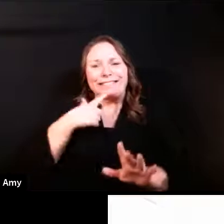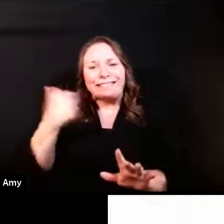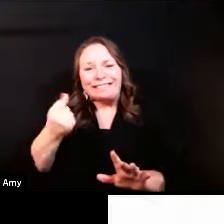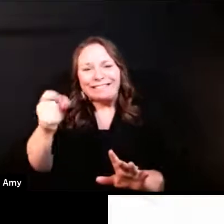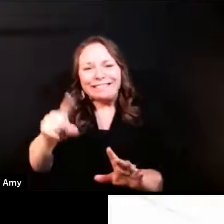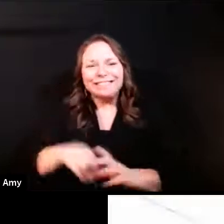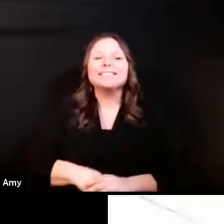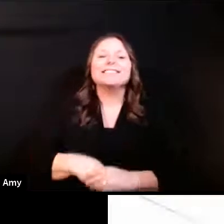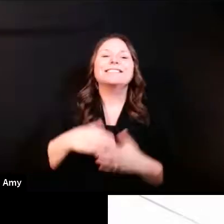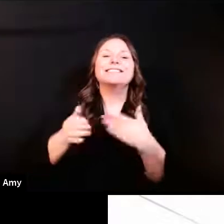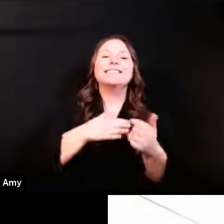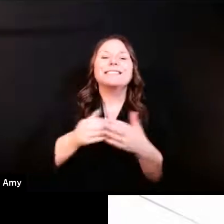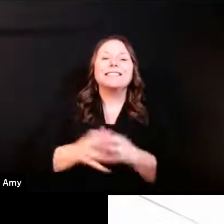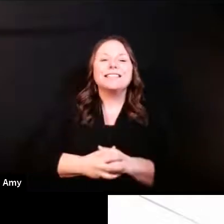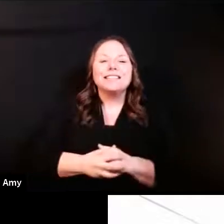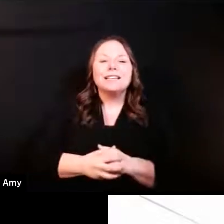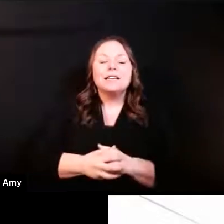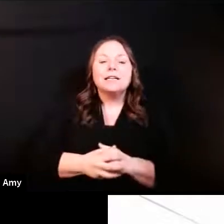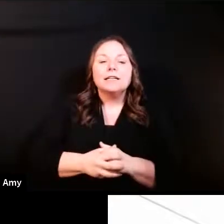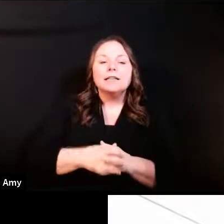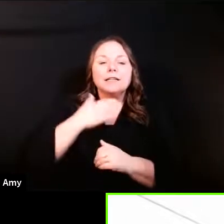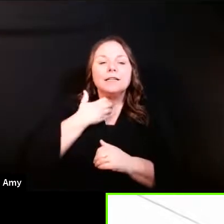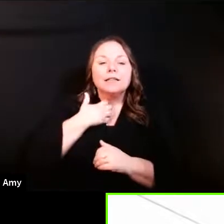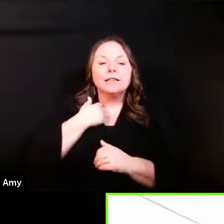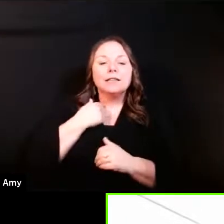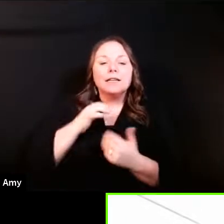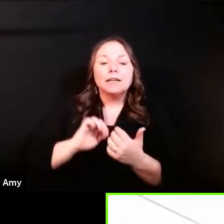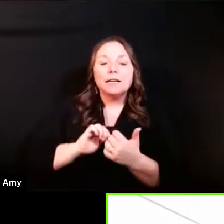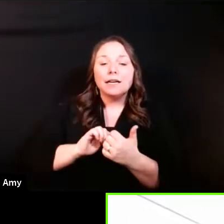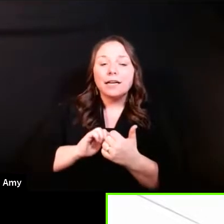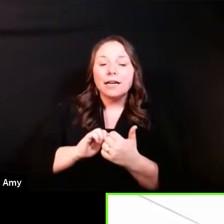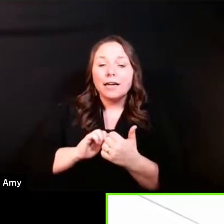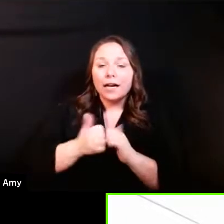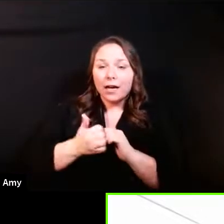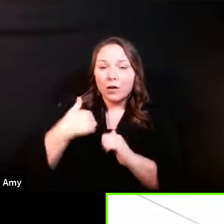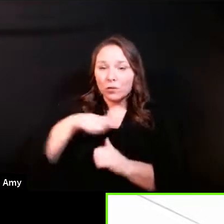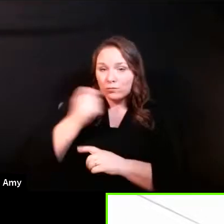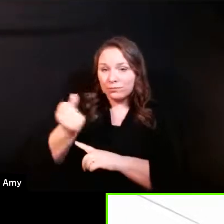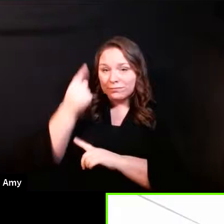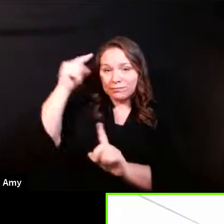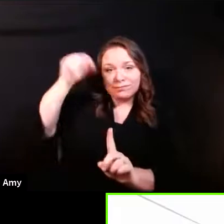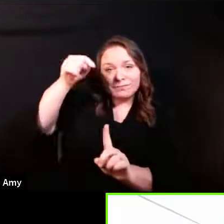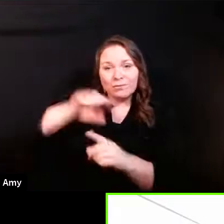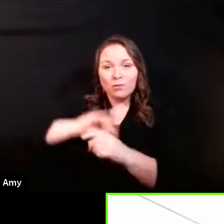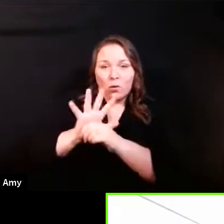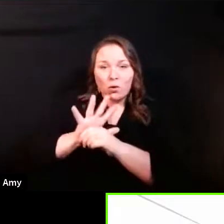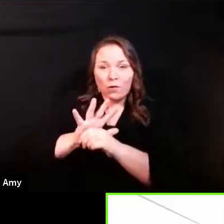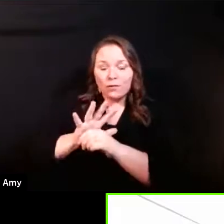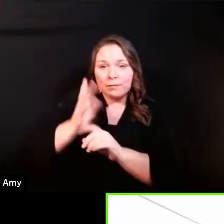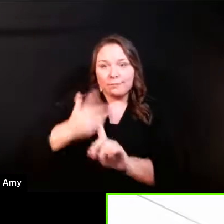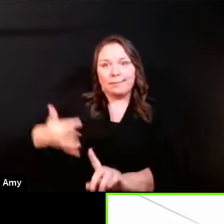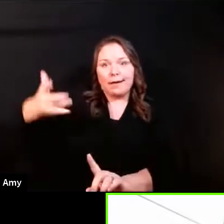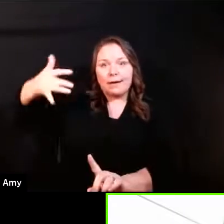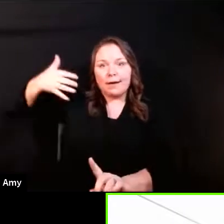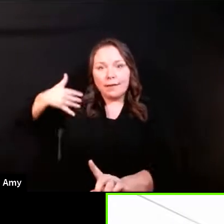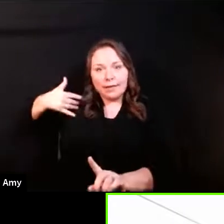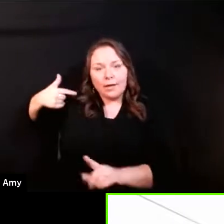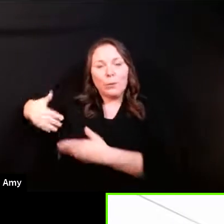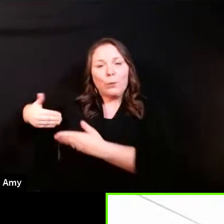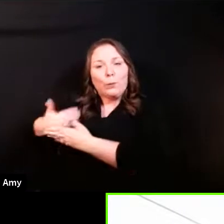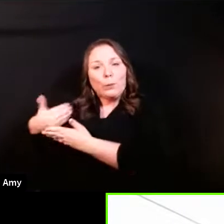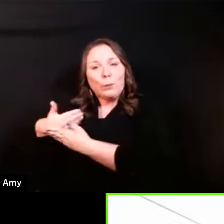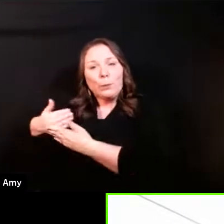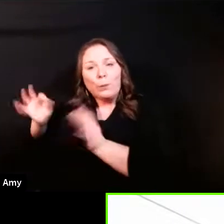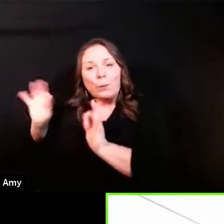go. How does thinking about how our understanding of COVID-19, what we had then, right? Because it was so new